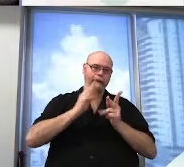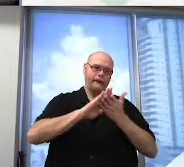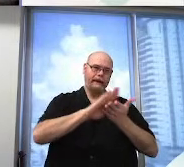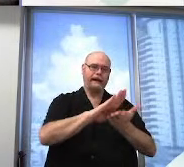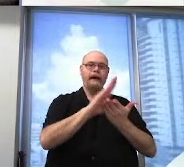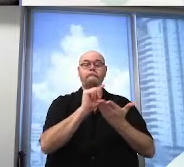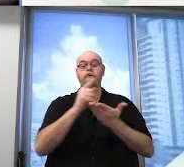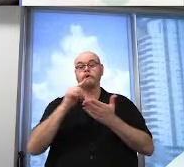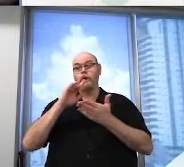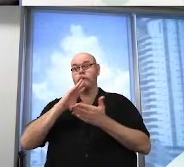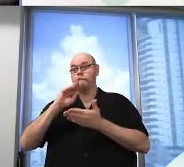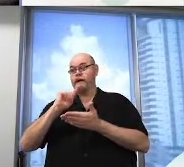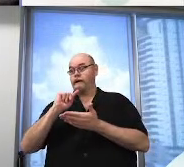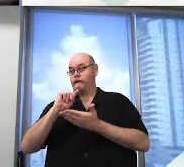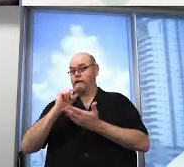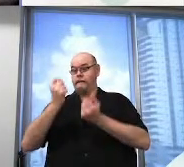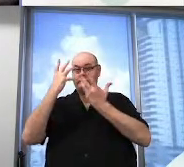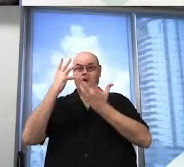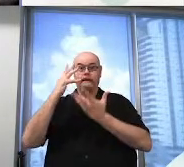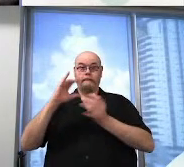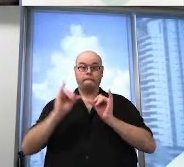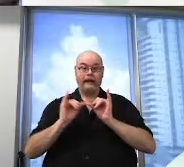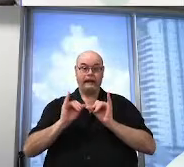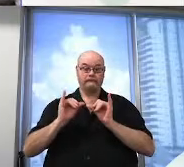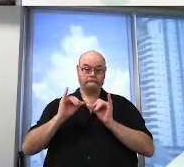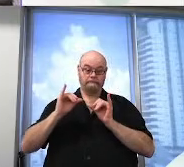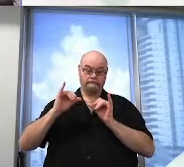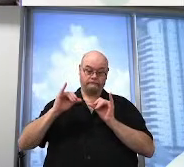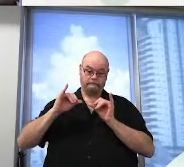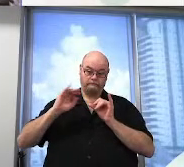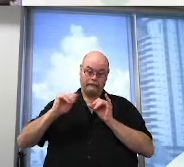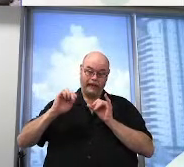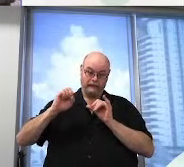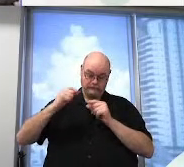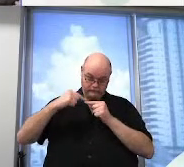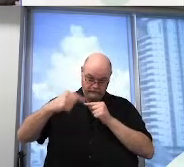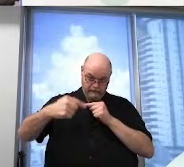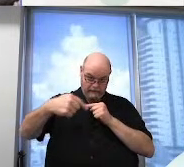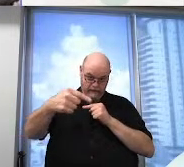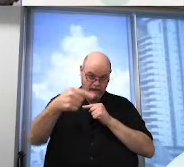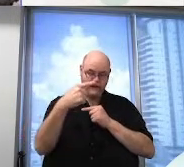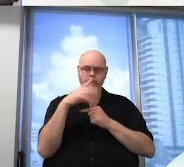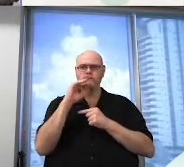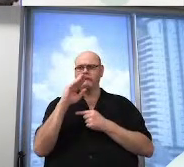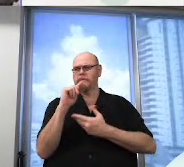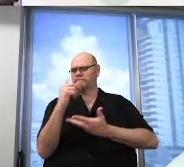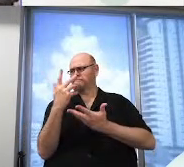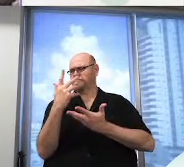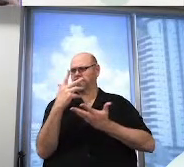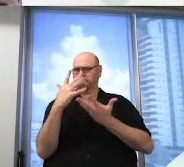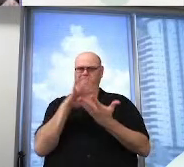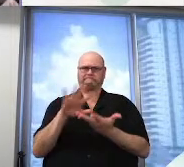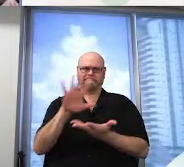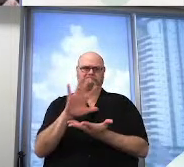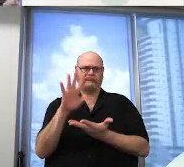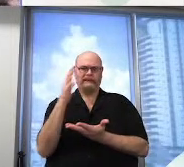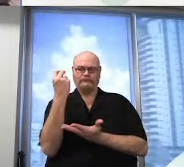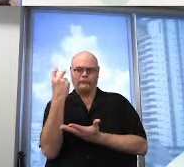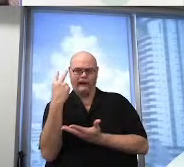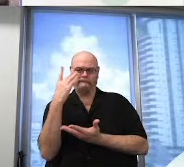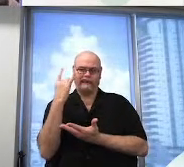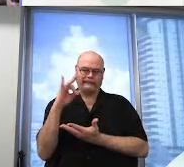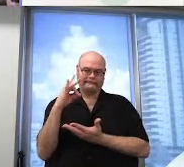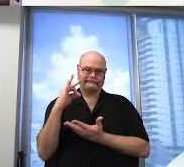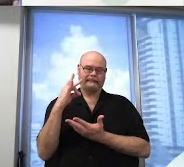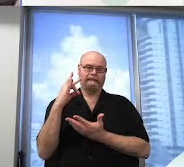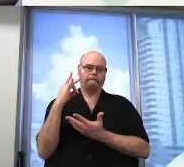we talk about miles cleared, what we're really trying to achieve with the maintenance is more of a 12 to 18 month fix